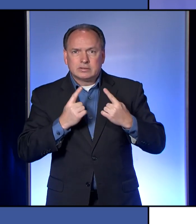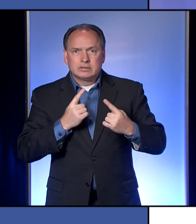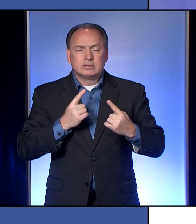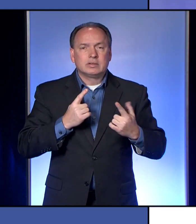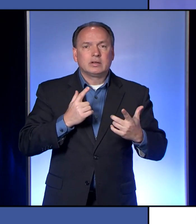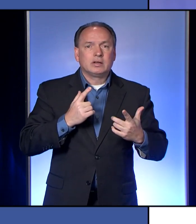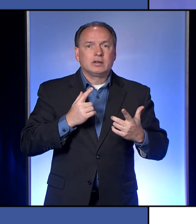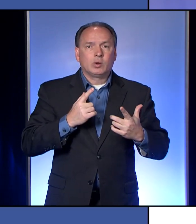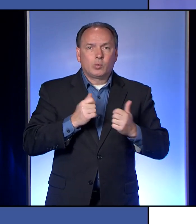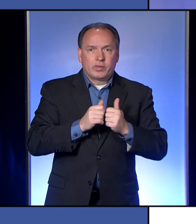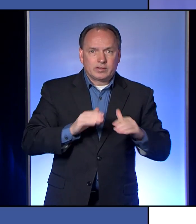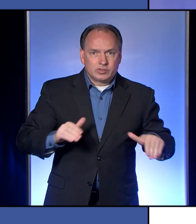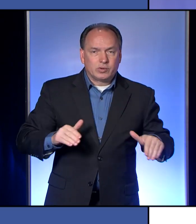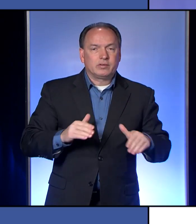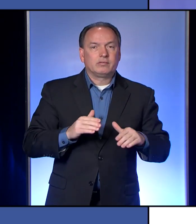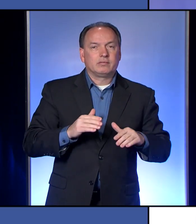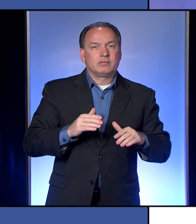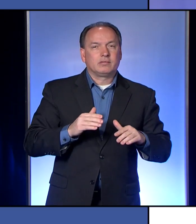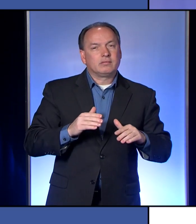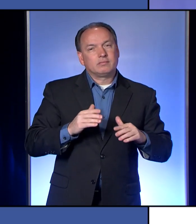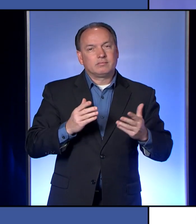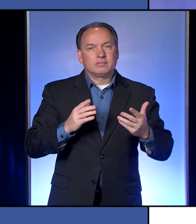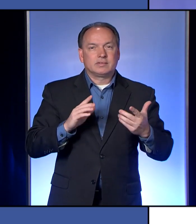think we were as worried about children.